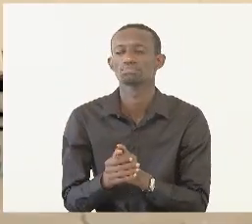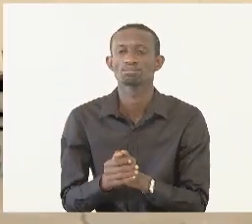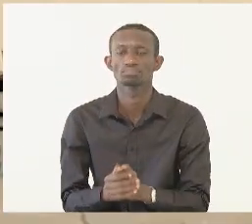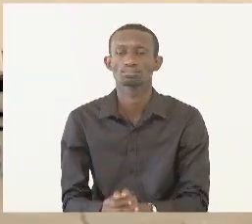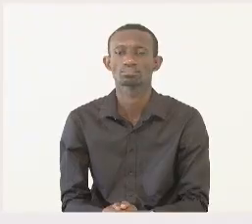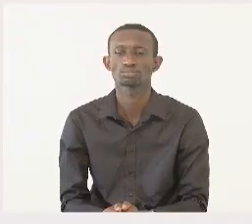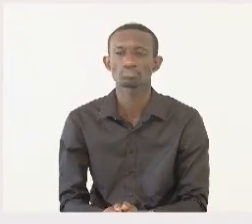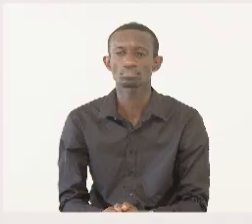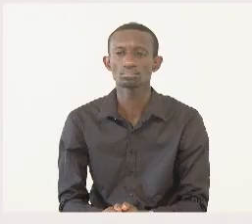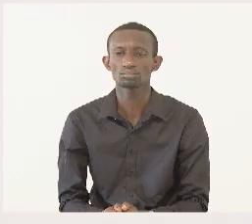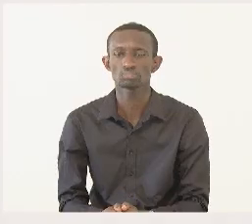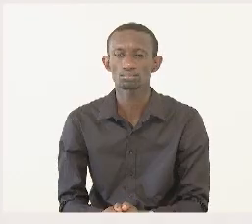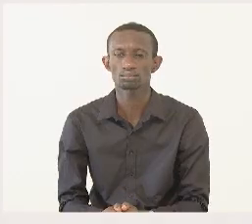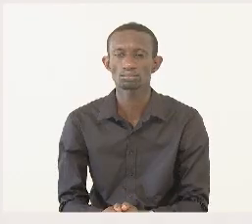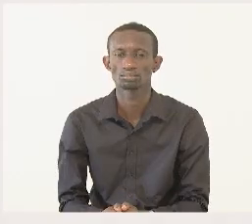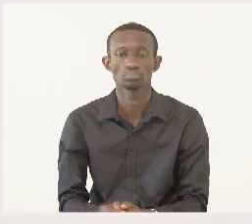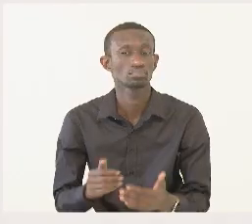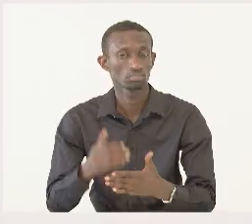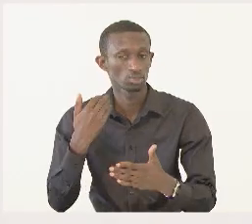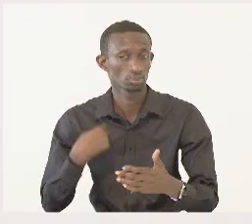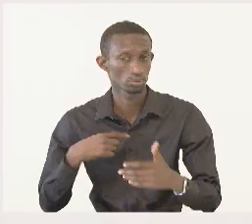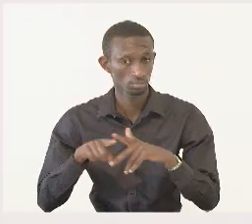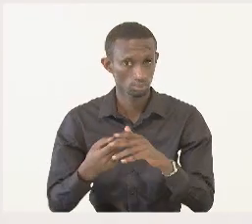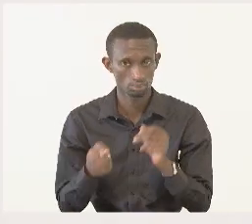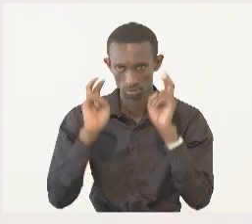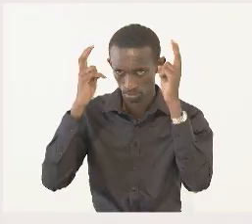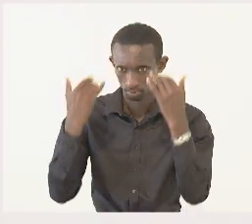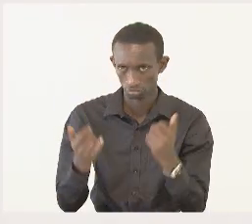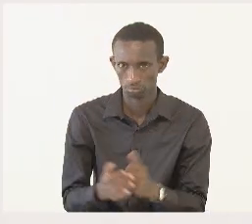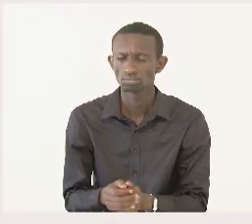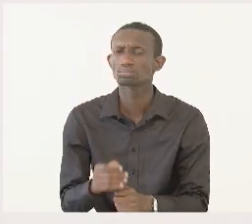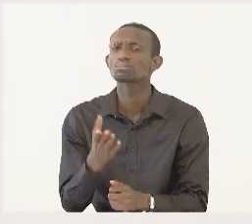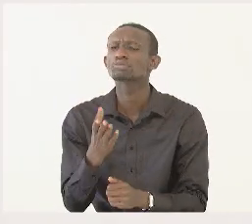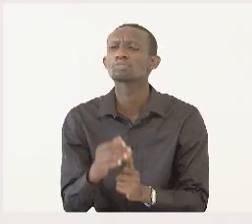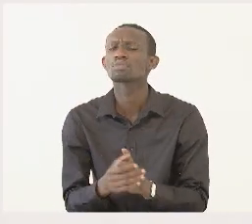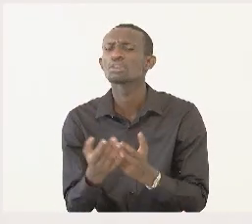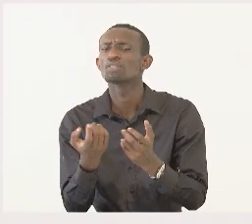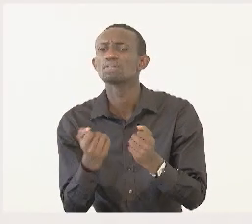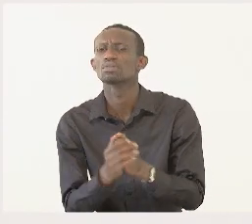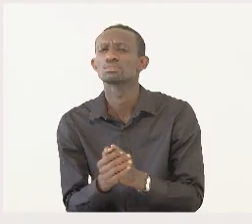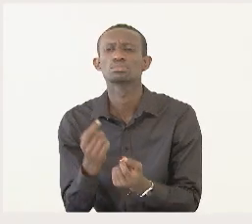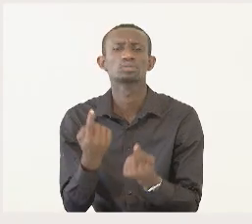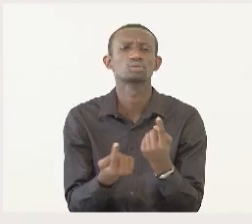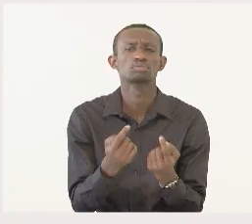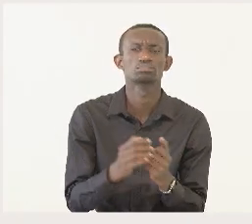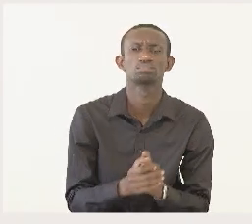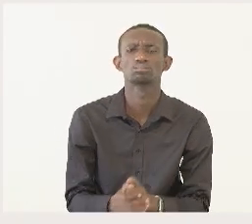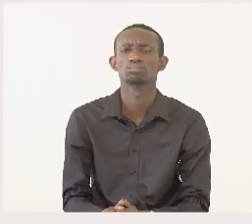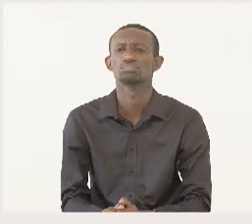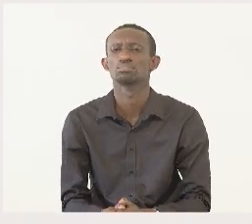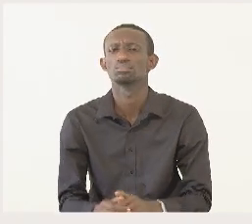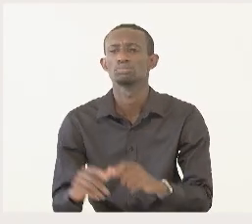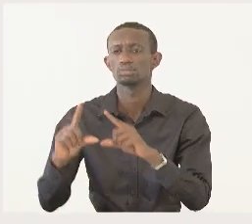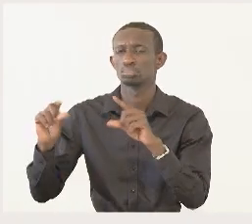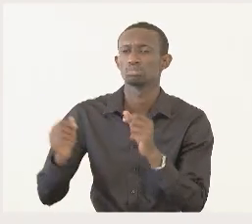So, before I start a lesson, let's first get something that we are used to see, and most of these things